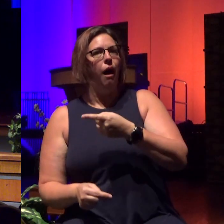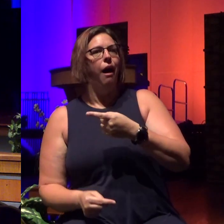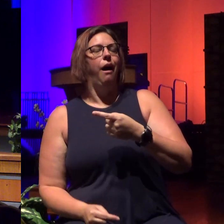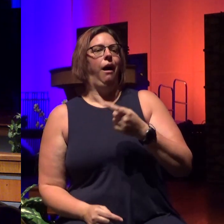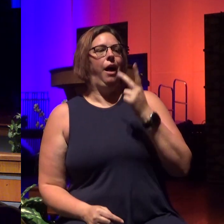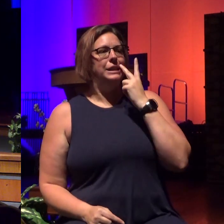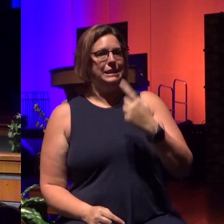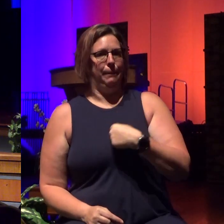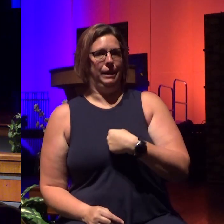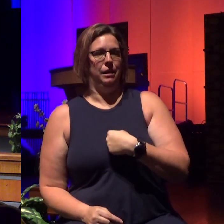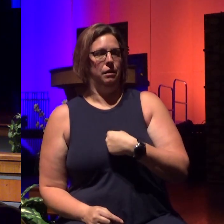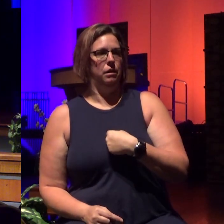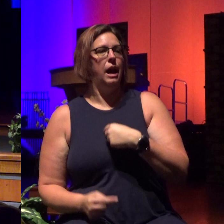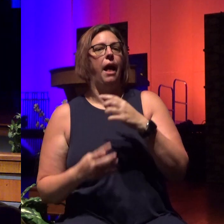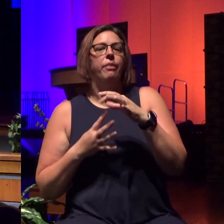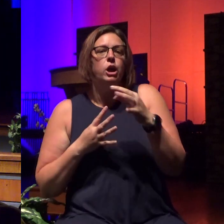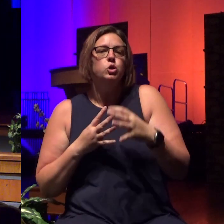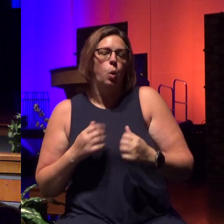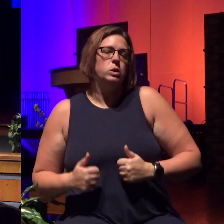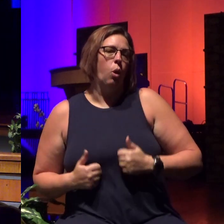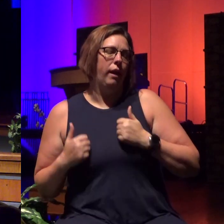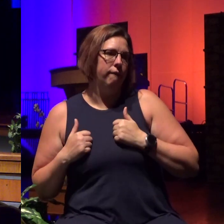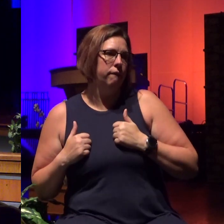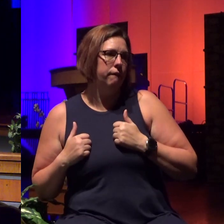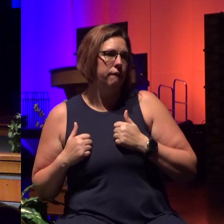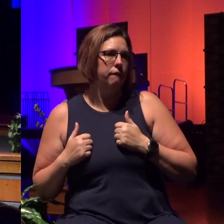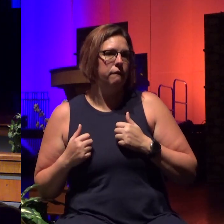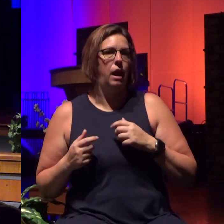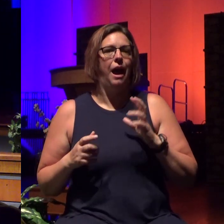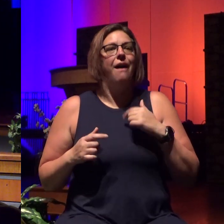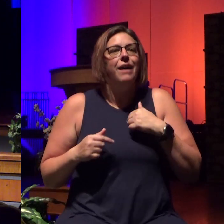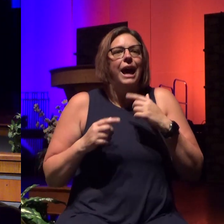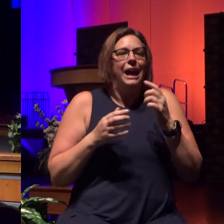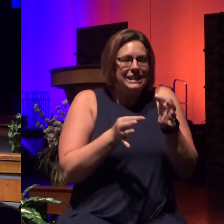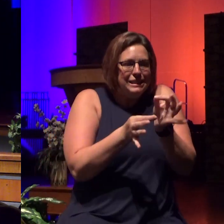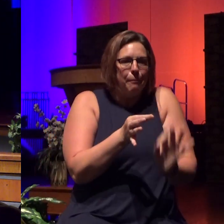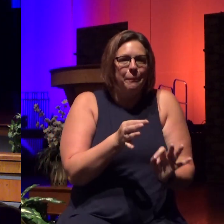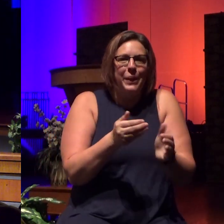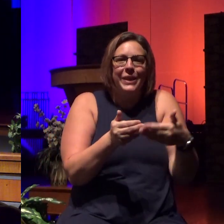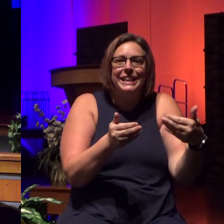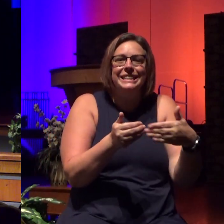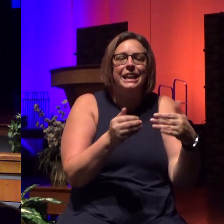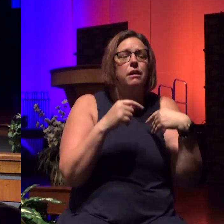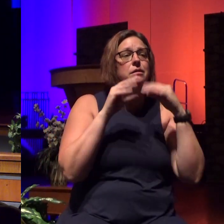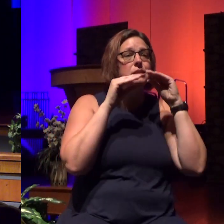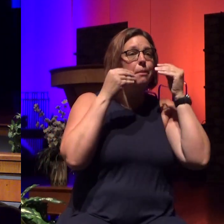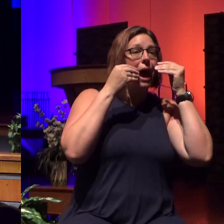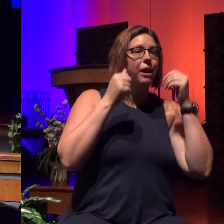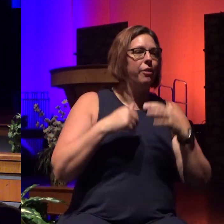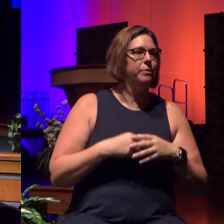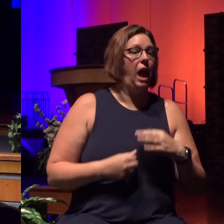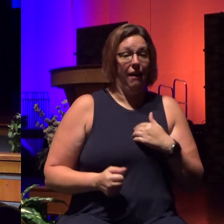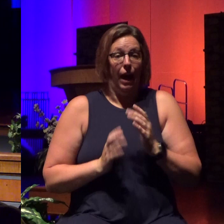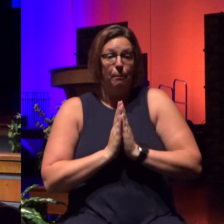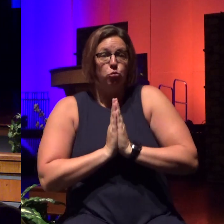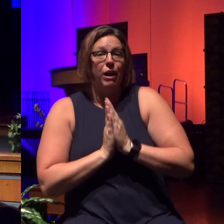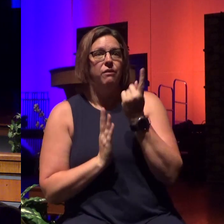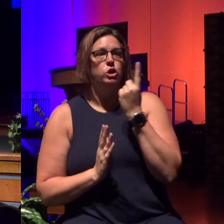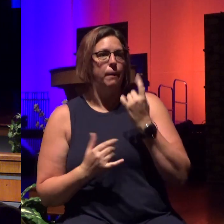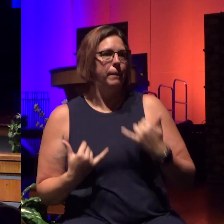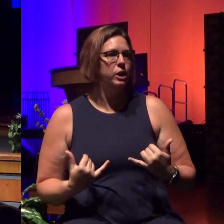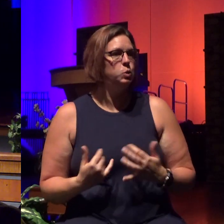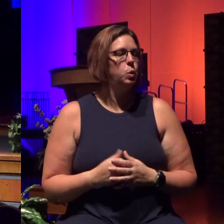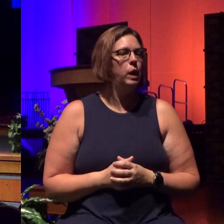seen and they chose to live. Have I smiled? These simple, easy things. Have I prayed for people